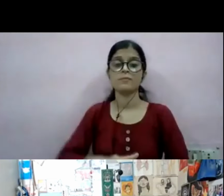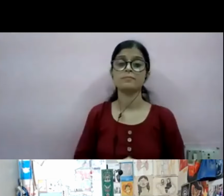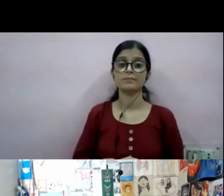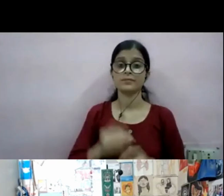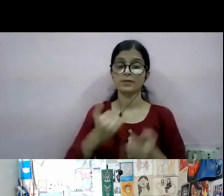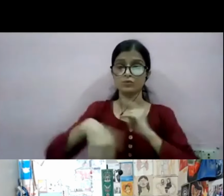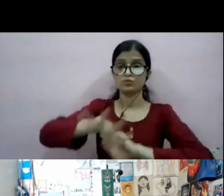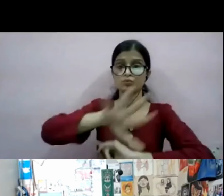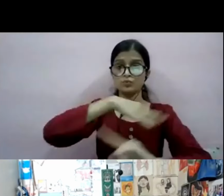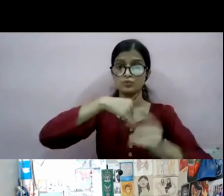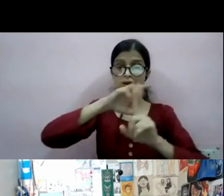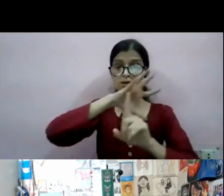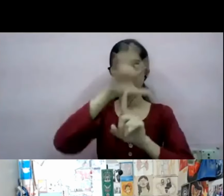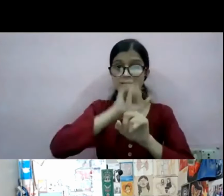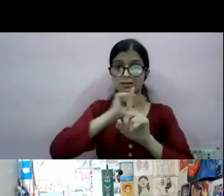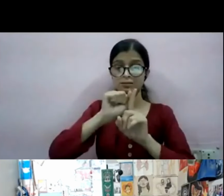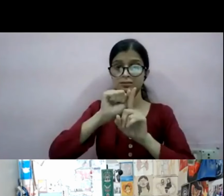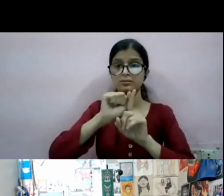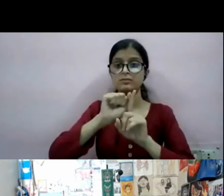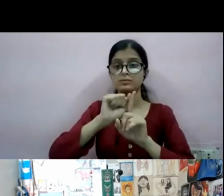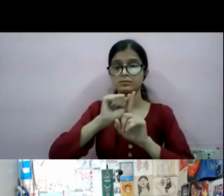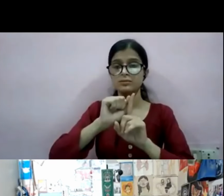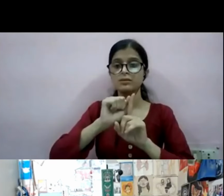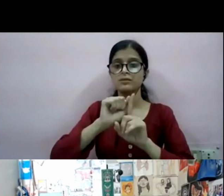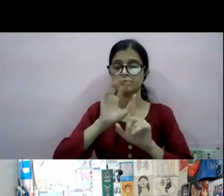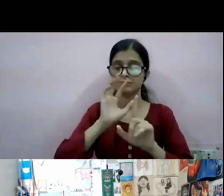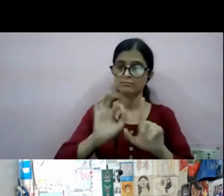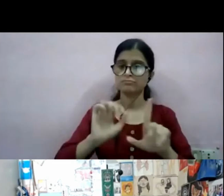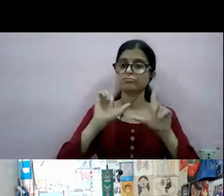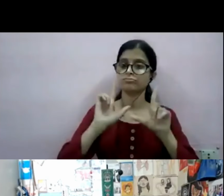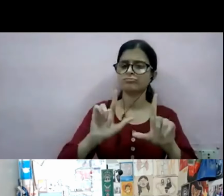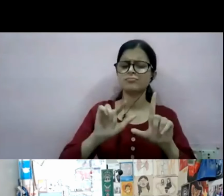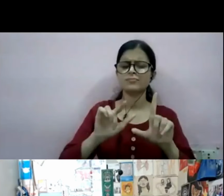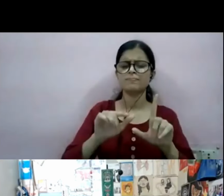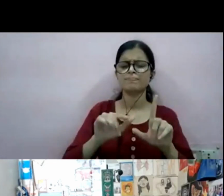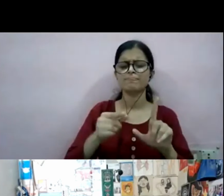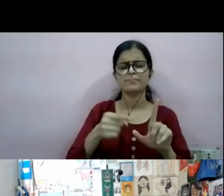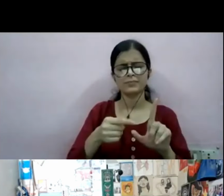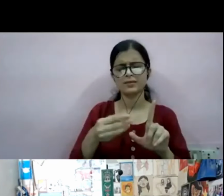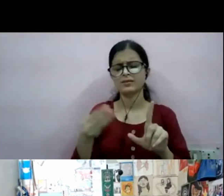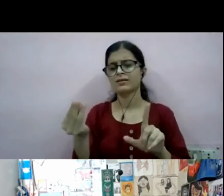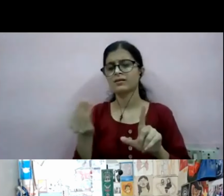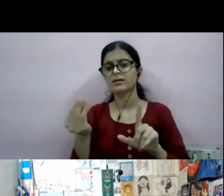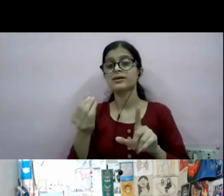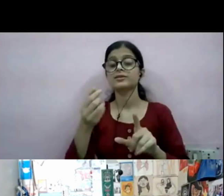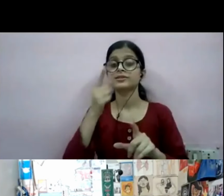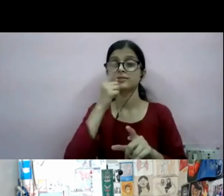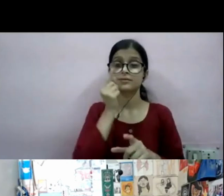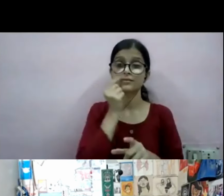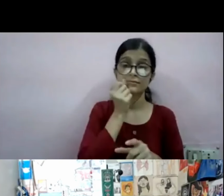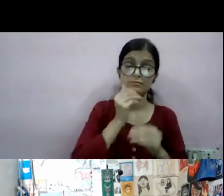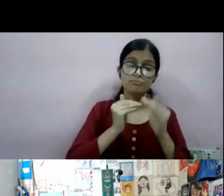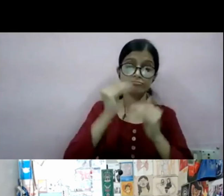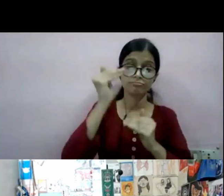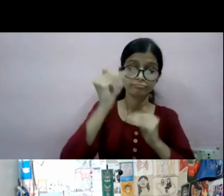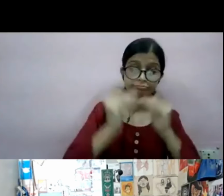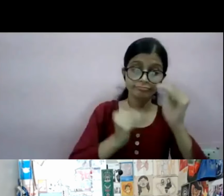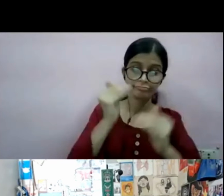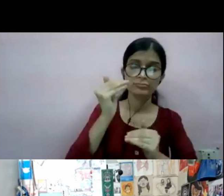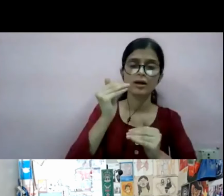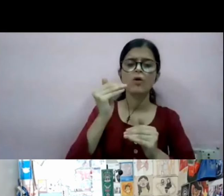socio-cultural fabric, there is a fair play of degree of power play and gender discrimination, which results